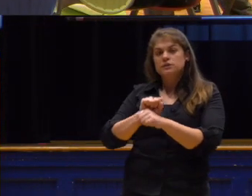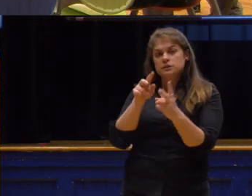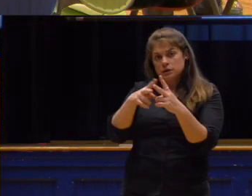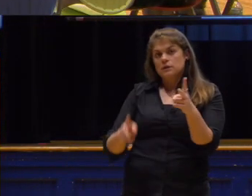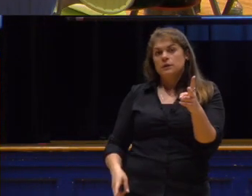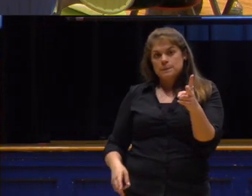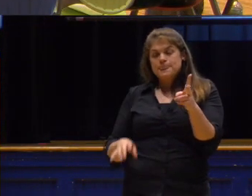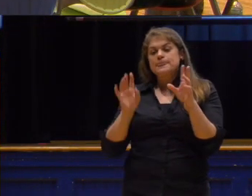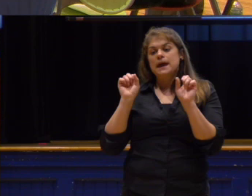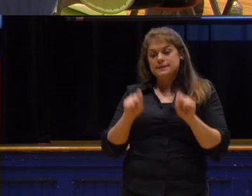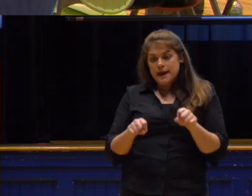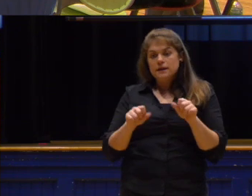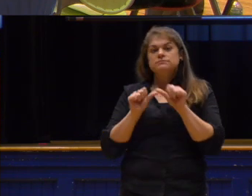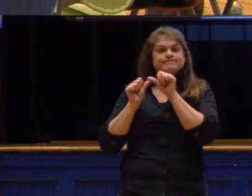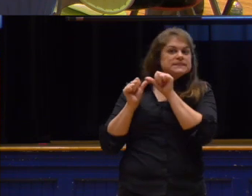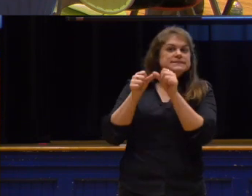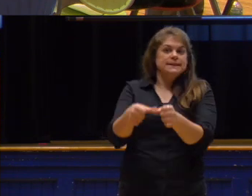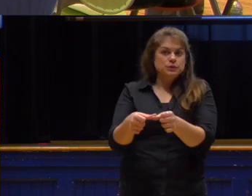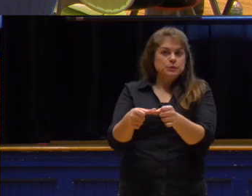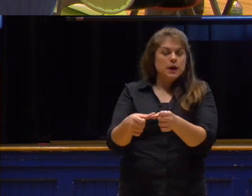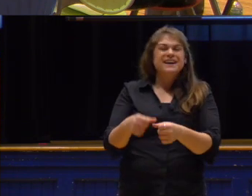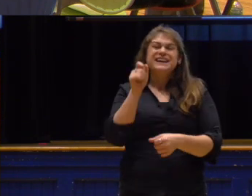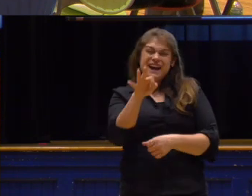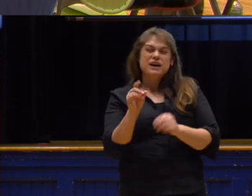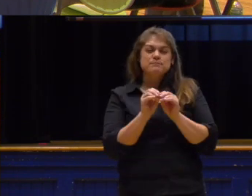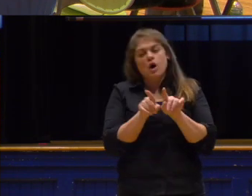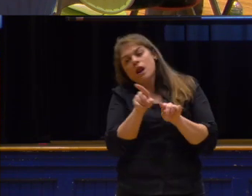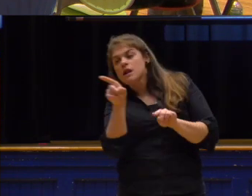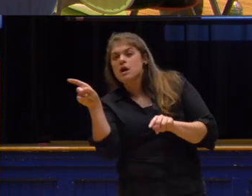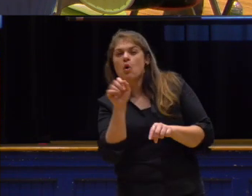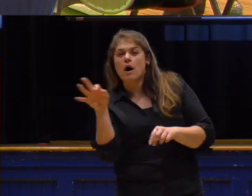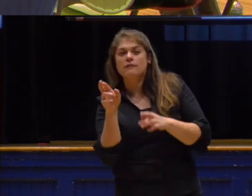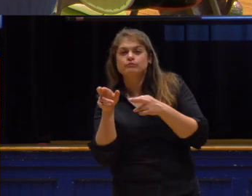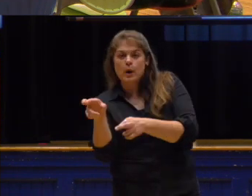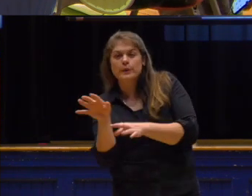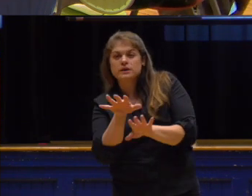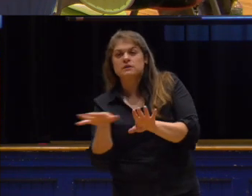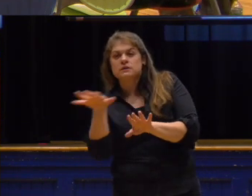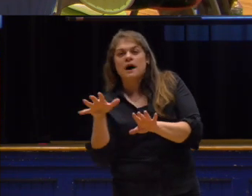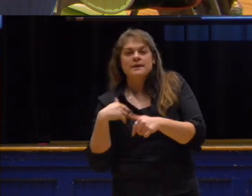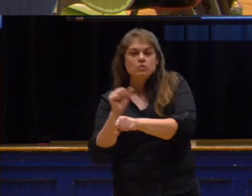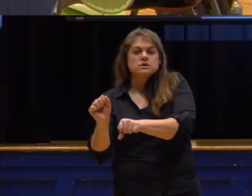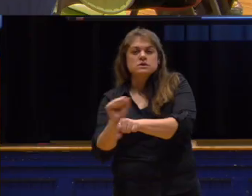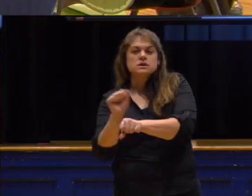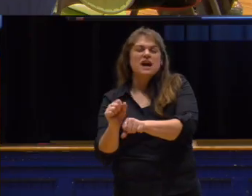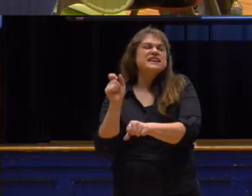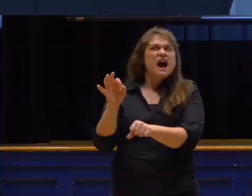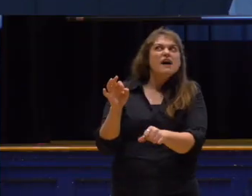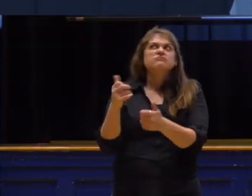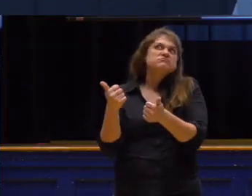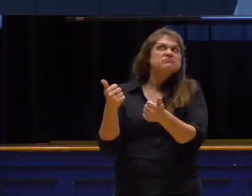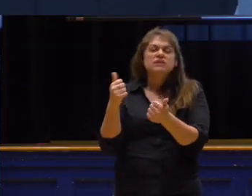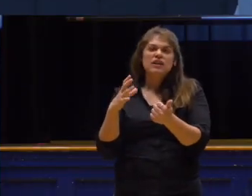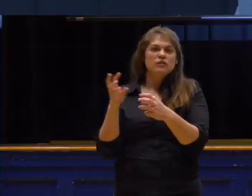it, they may be allowed to continue. You know, if they're working off-road and they're doing some work there,